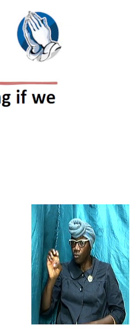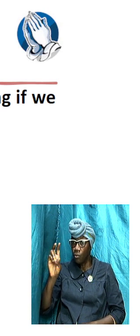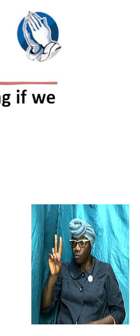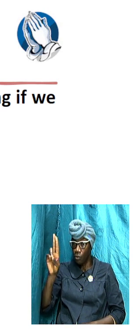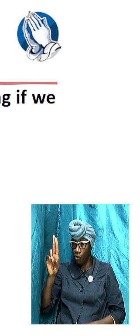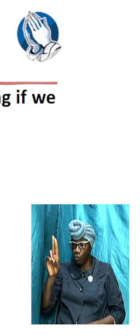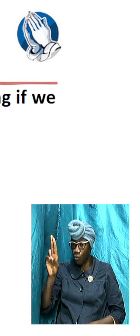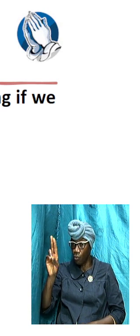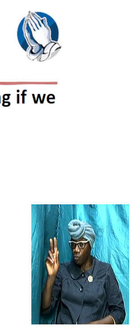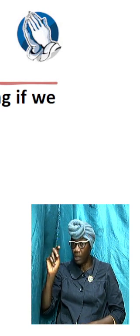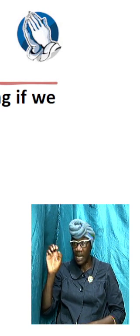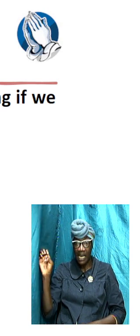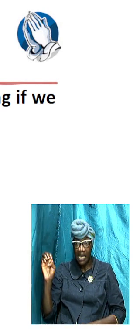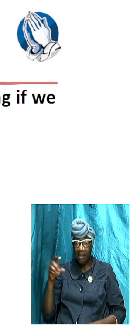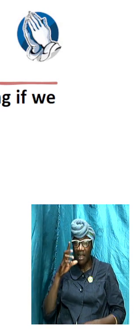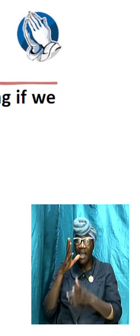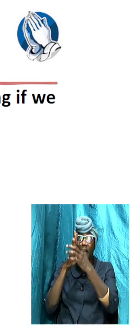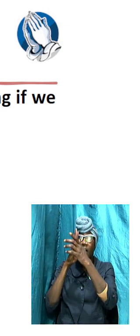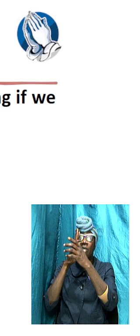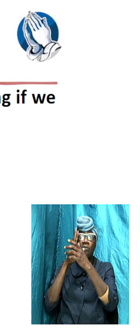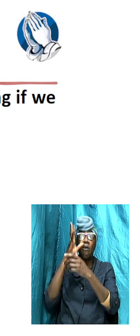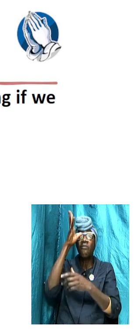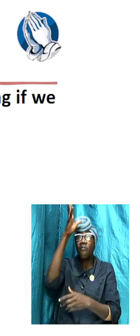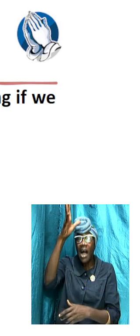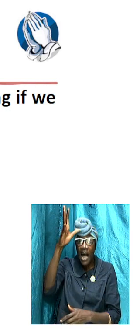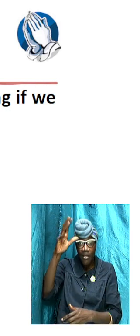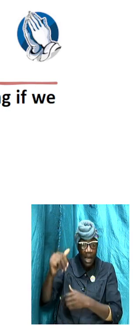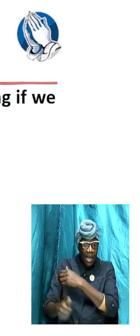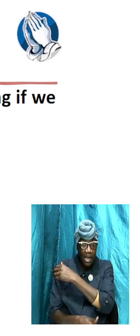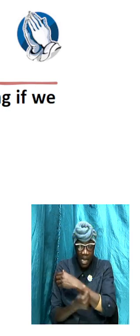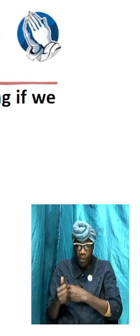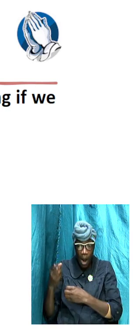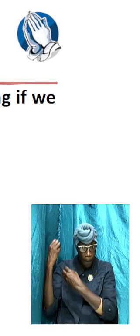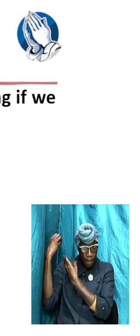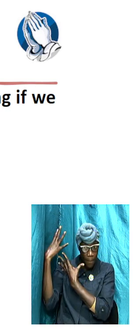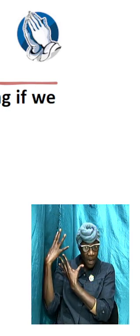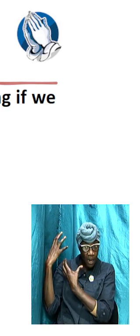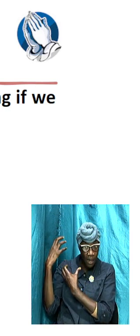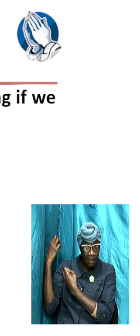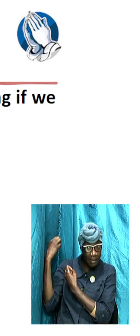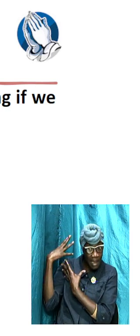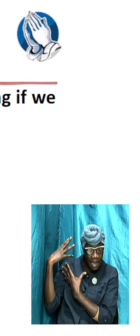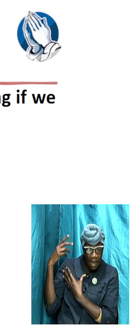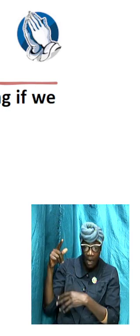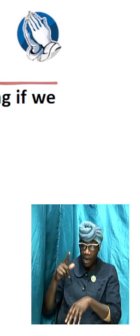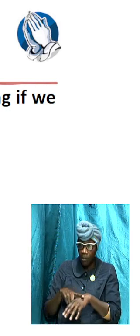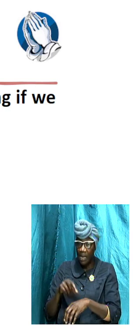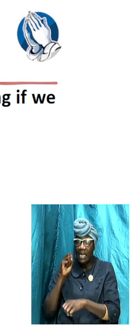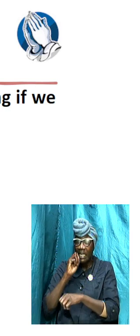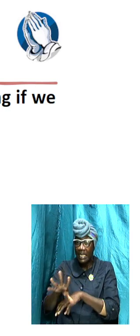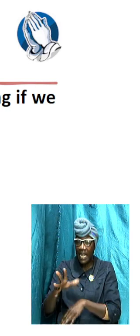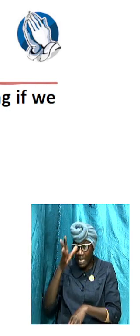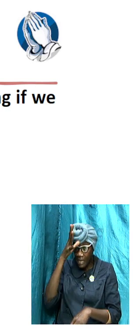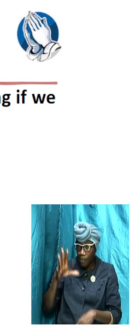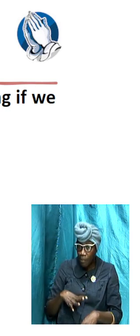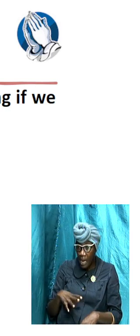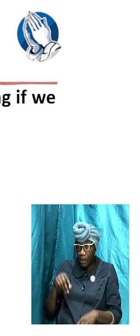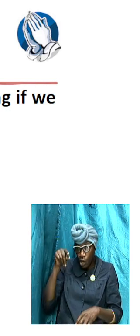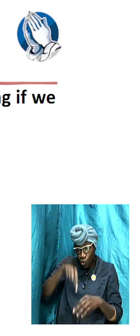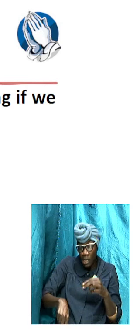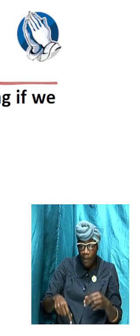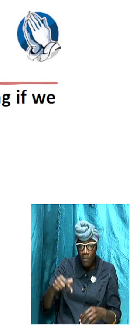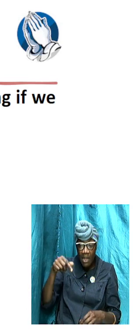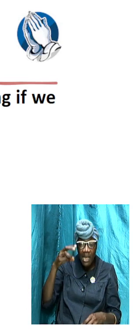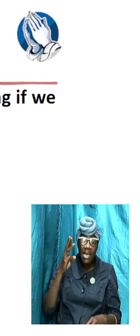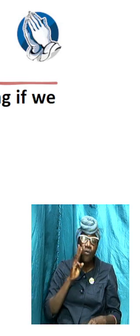have mercy on me, and send Lazarus, that he may dip the tip of his finger in water and cool my